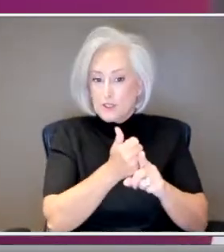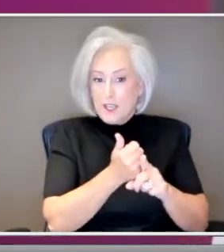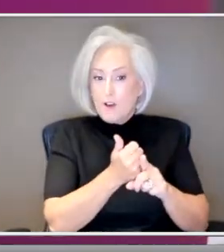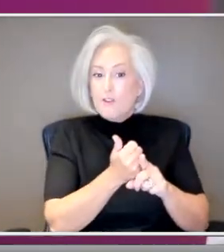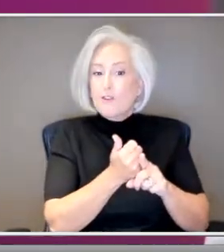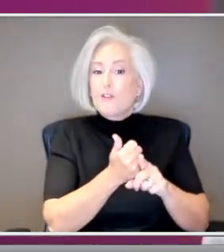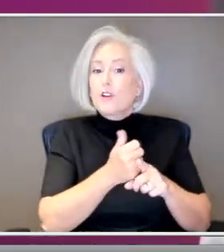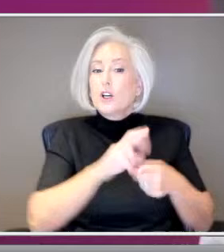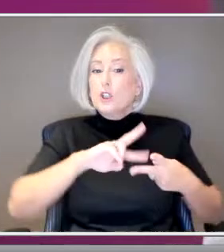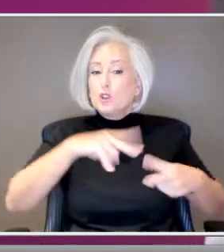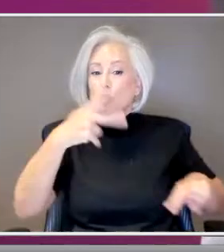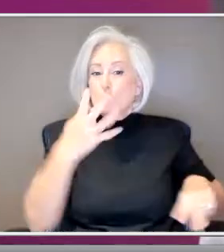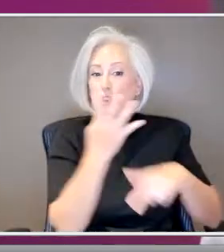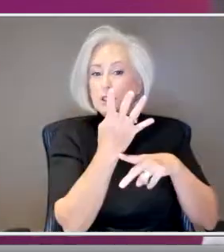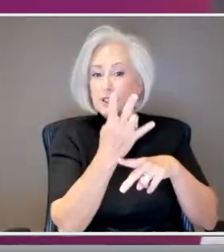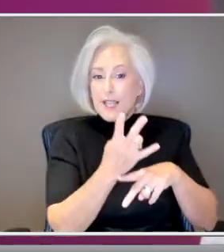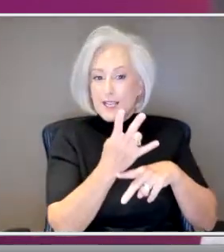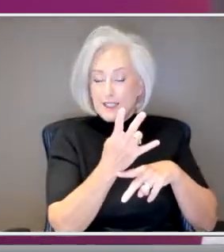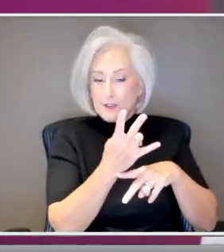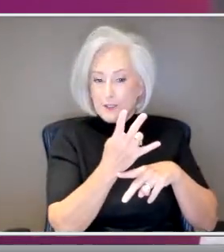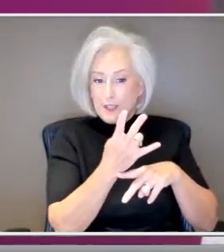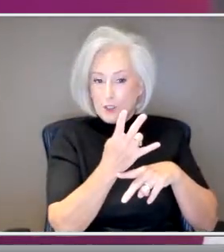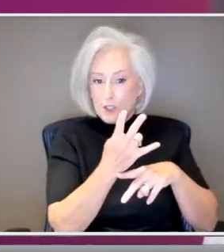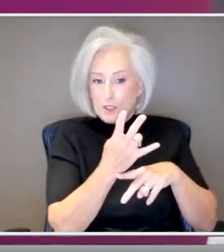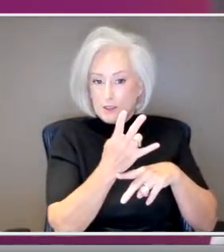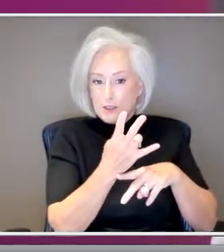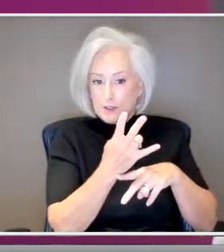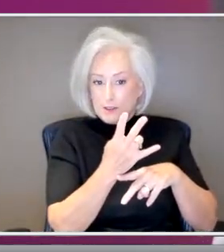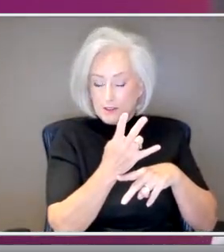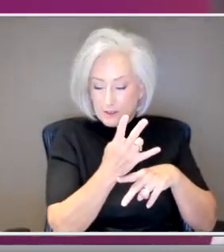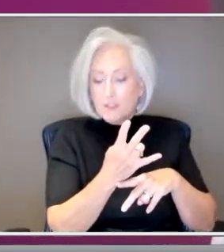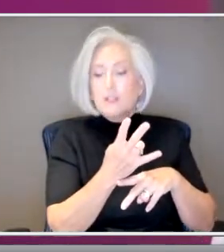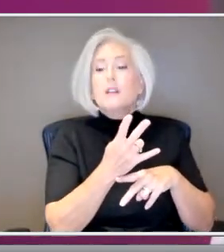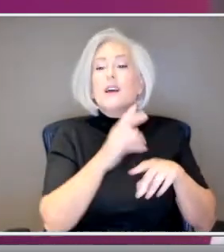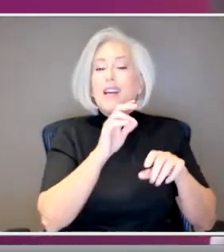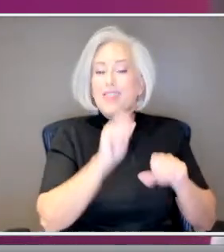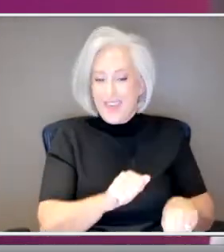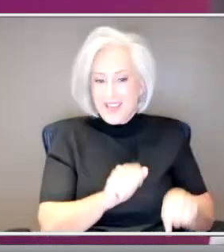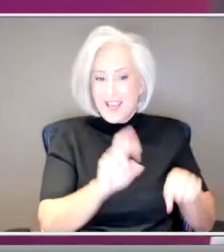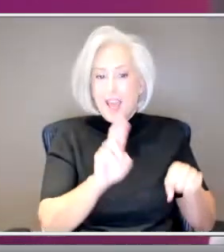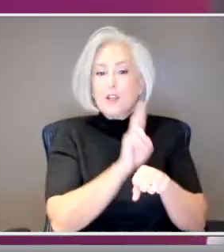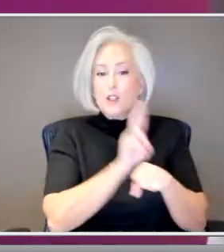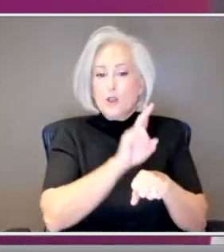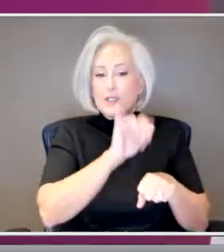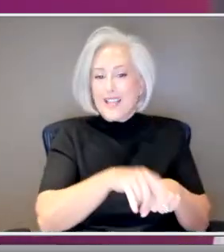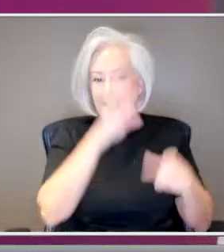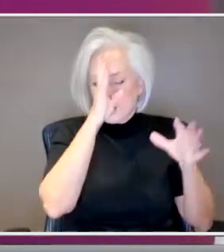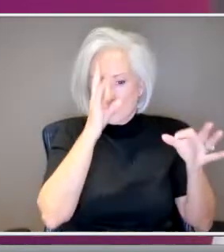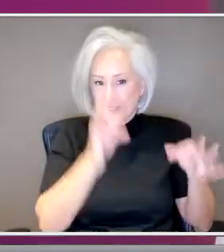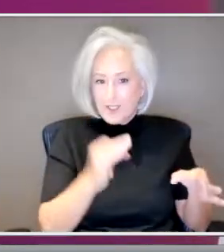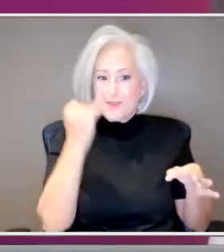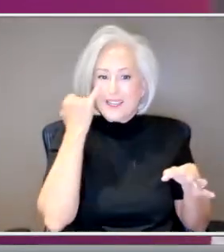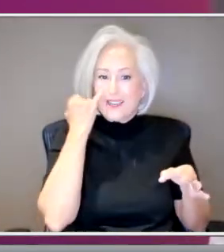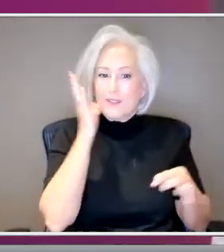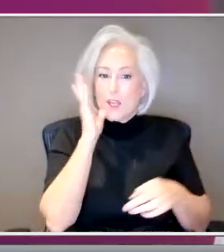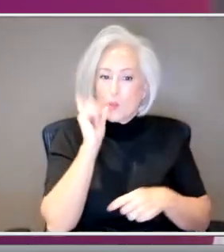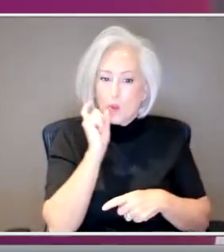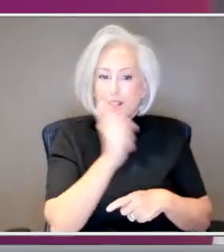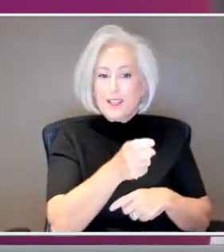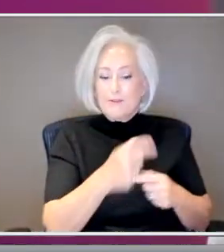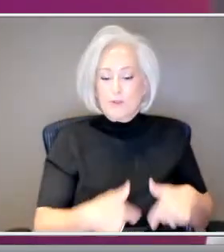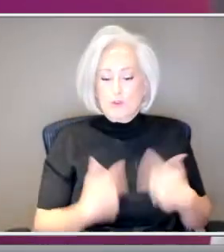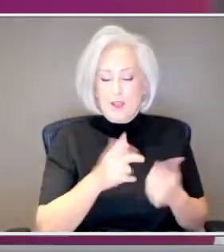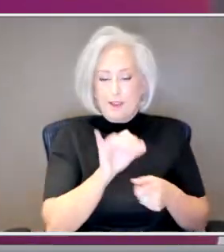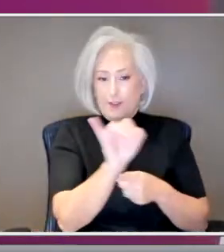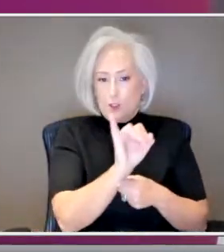as insurance would call it, they can use that information to determine. But I want to also emphasize